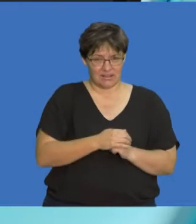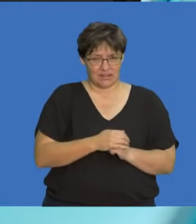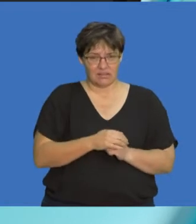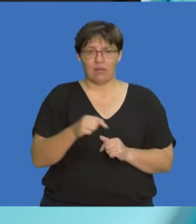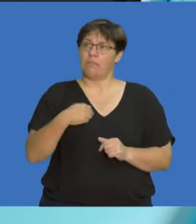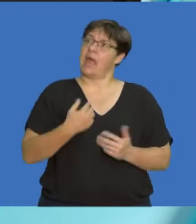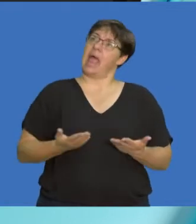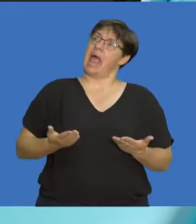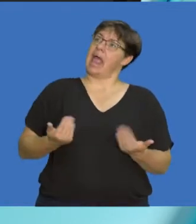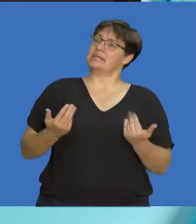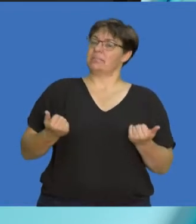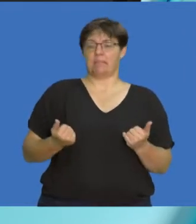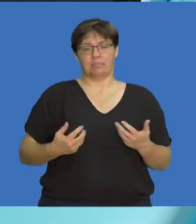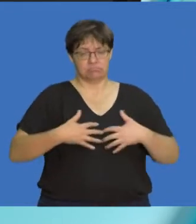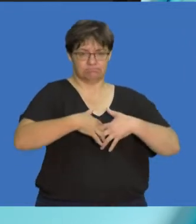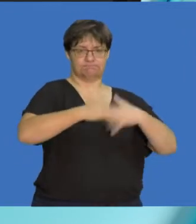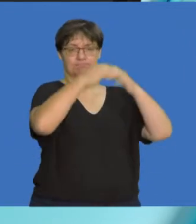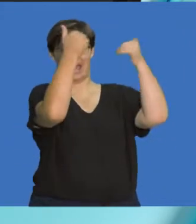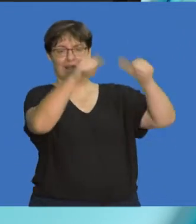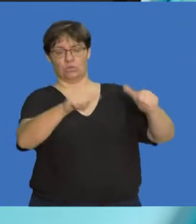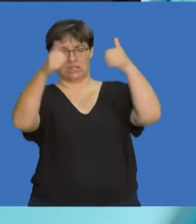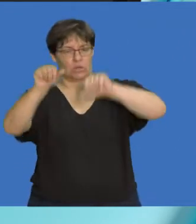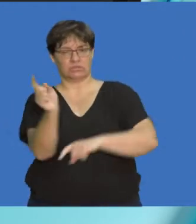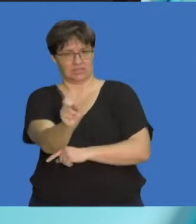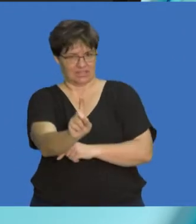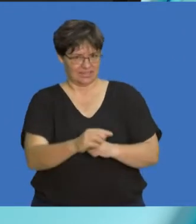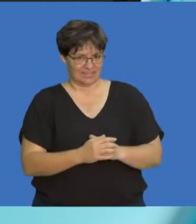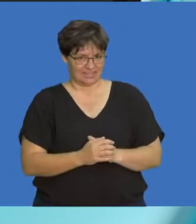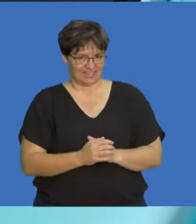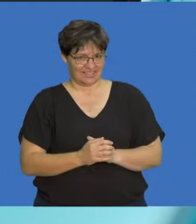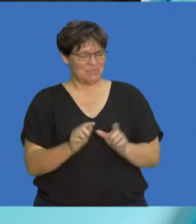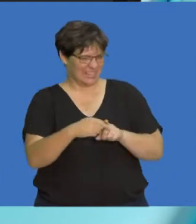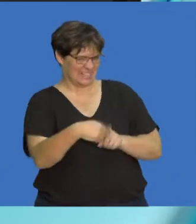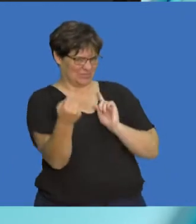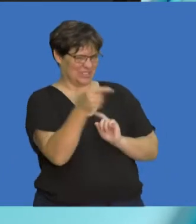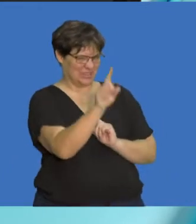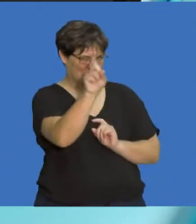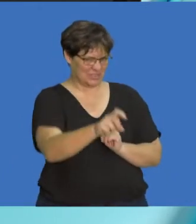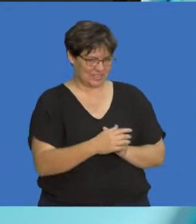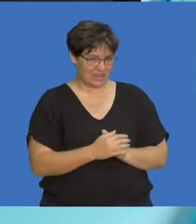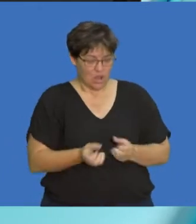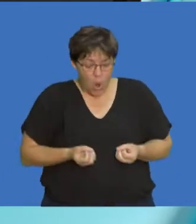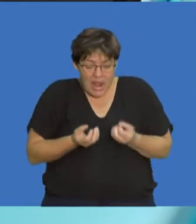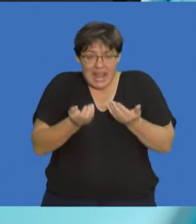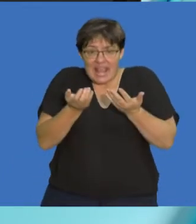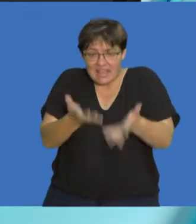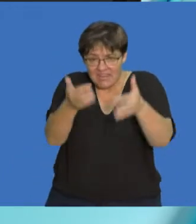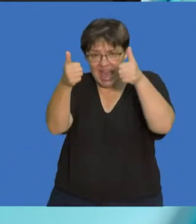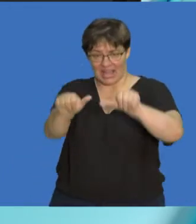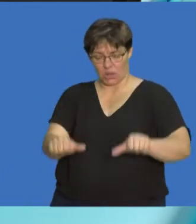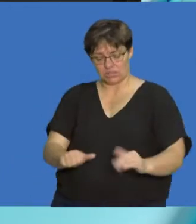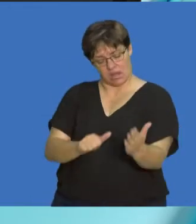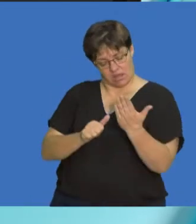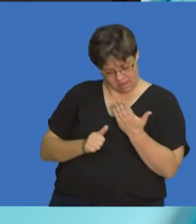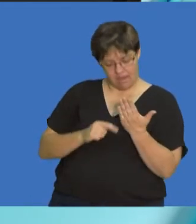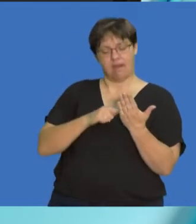expected to draw up these accounts. Notice, slightly different. You are given the accounts and you are